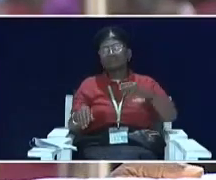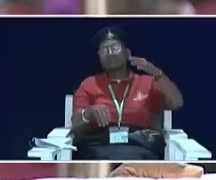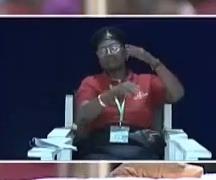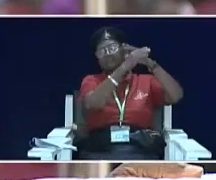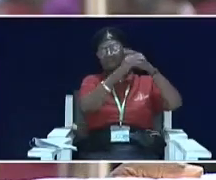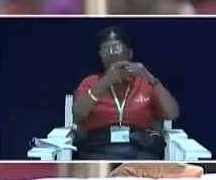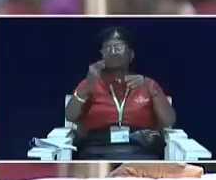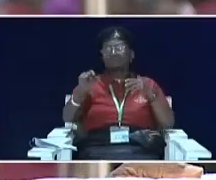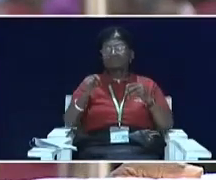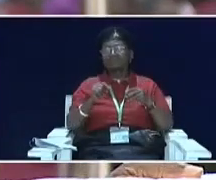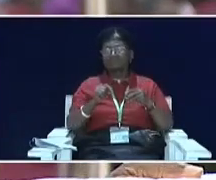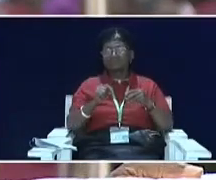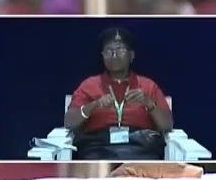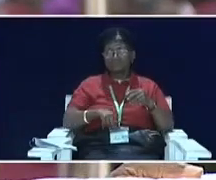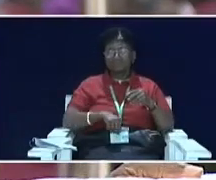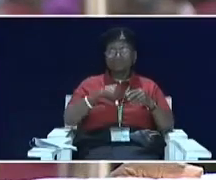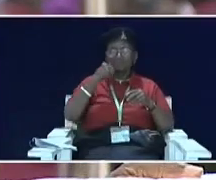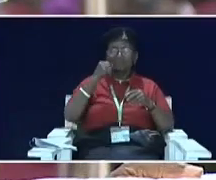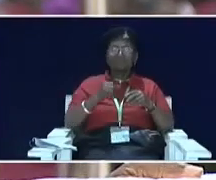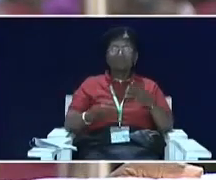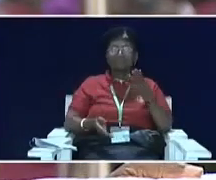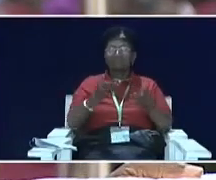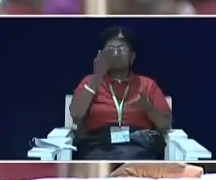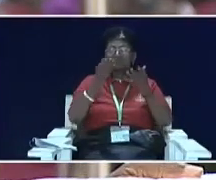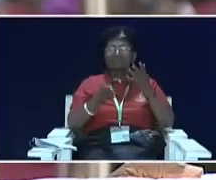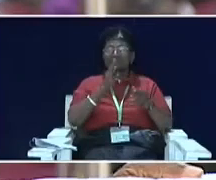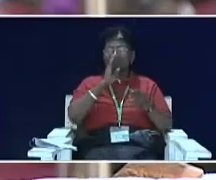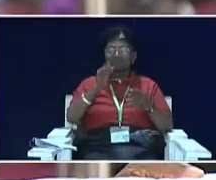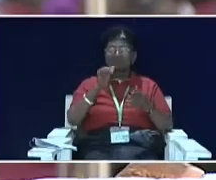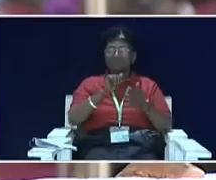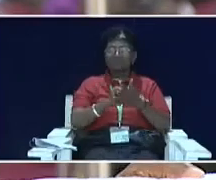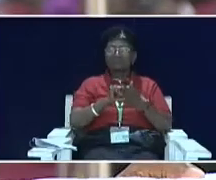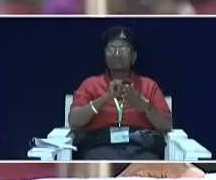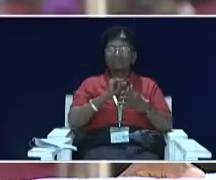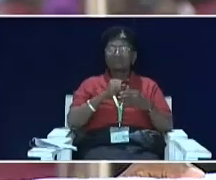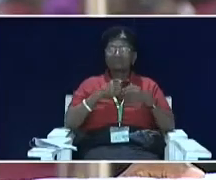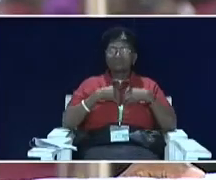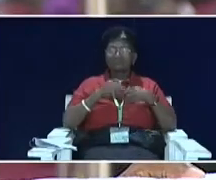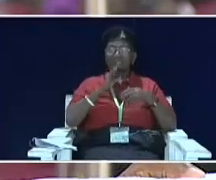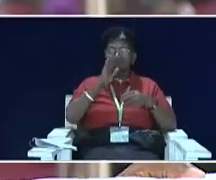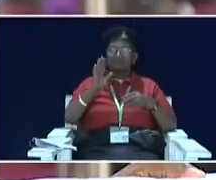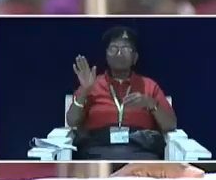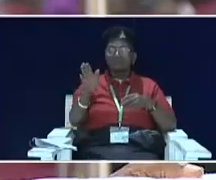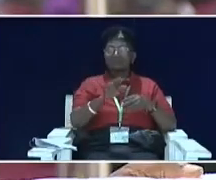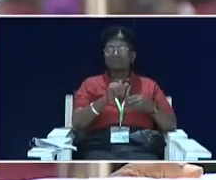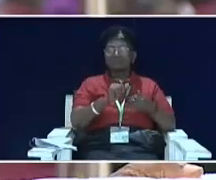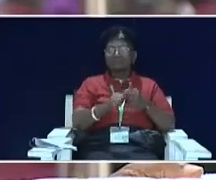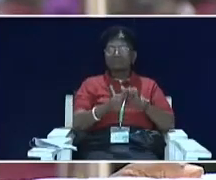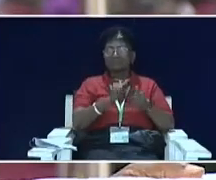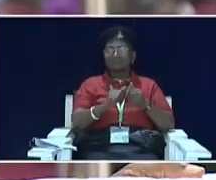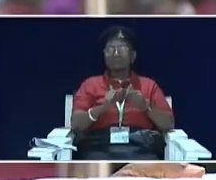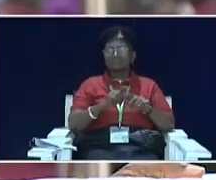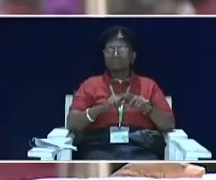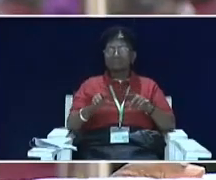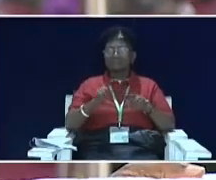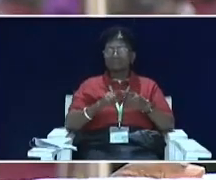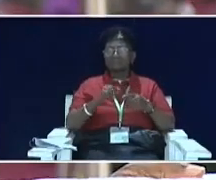Maybe that has been your problem all along. But God says, tonight you will receive the grace to